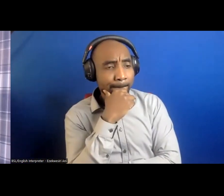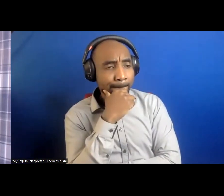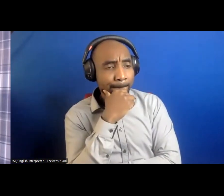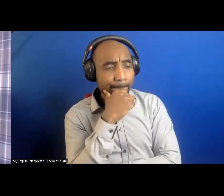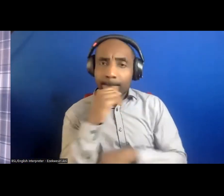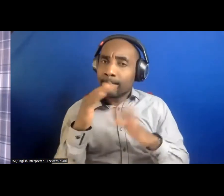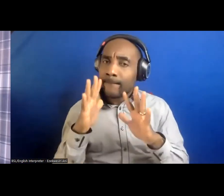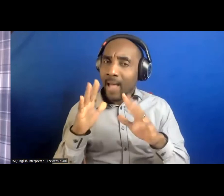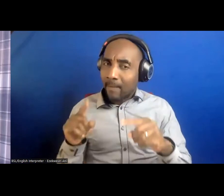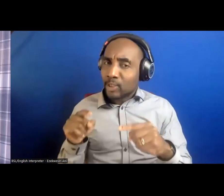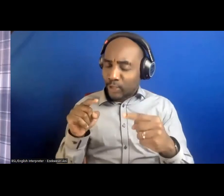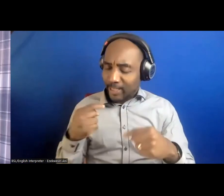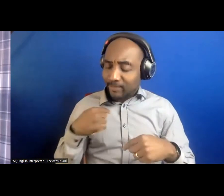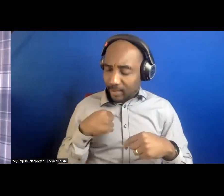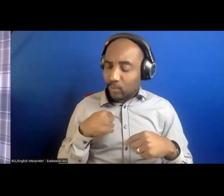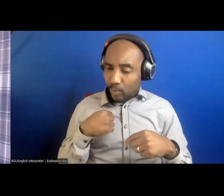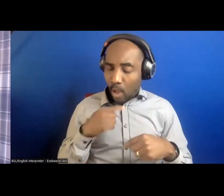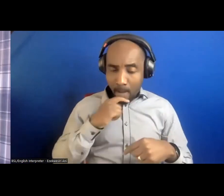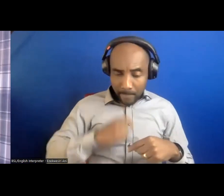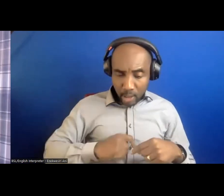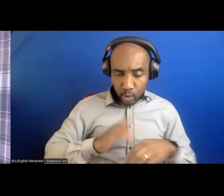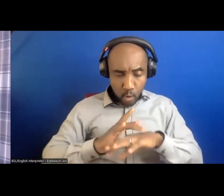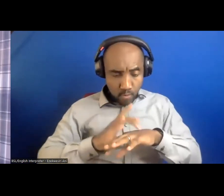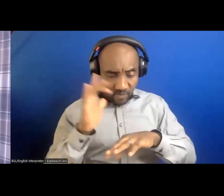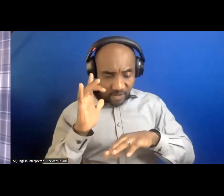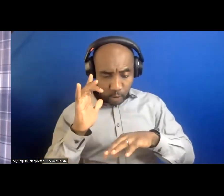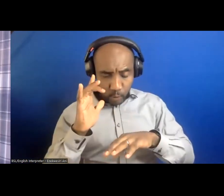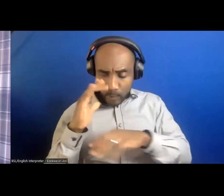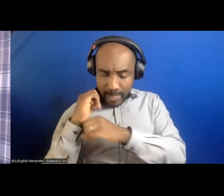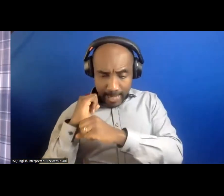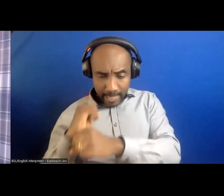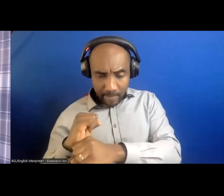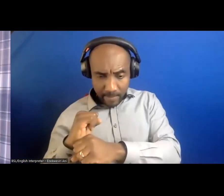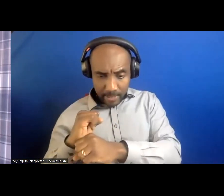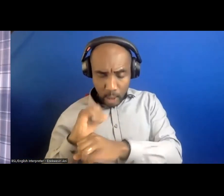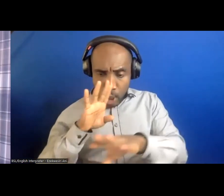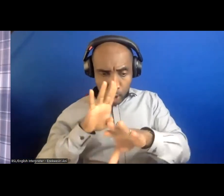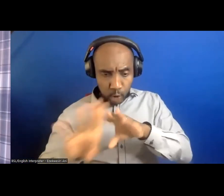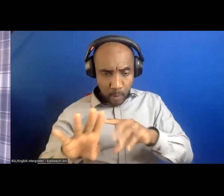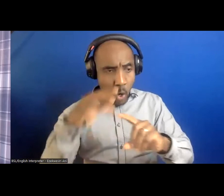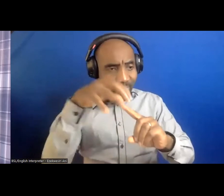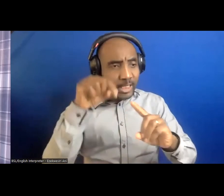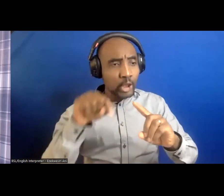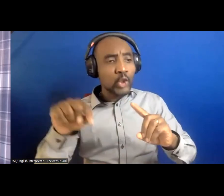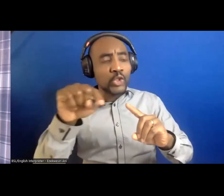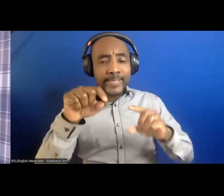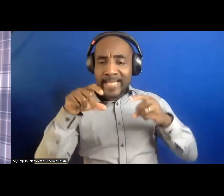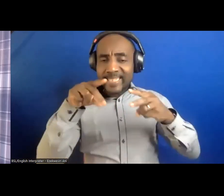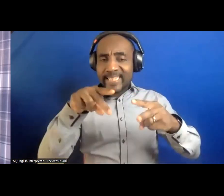all of that, that personal, professional commitment and witnessing so much in the institutions of sport and the systemic cultures that still